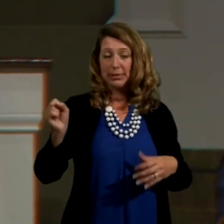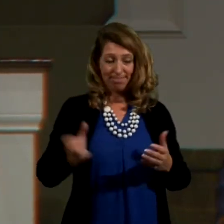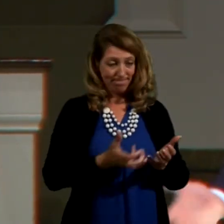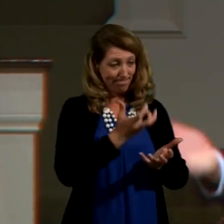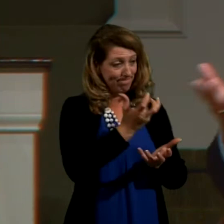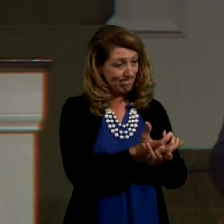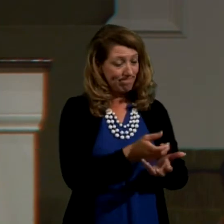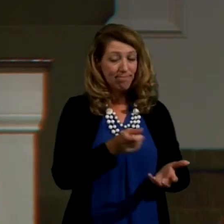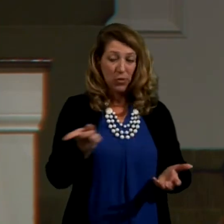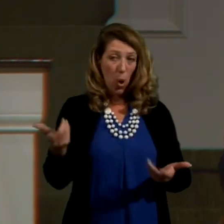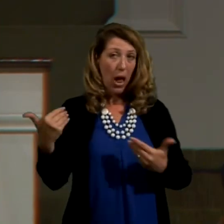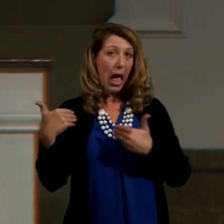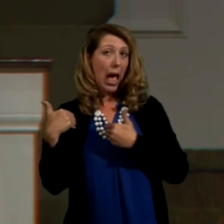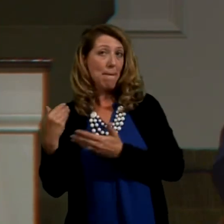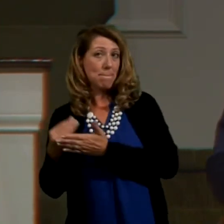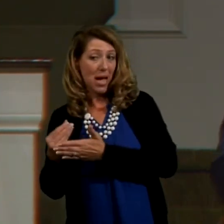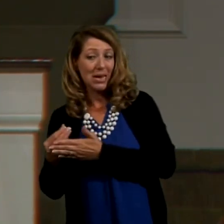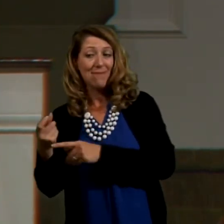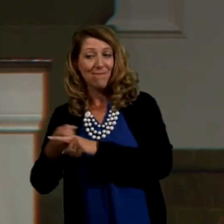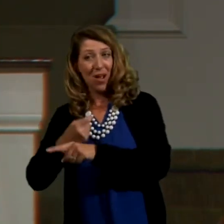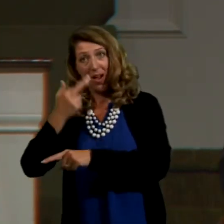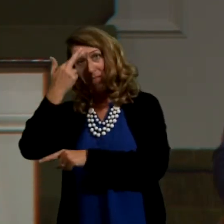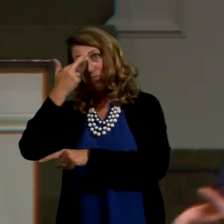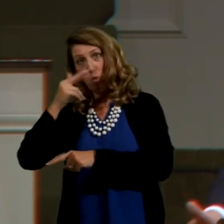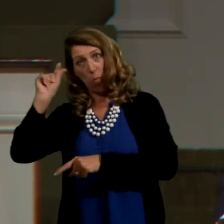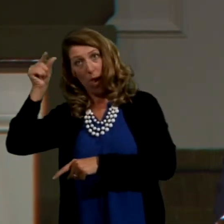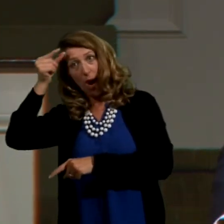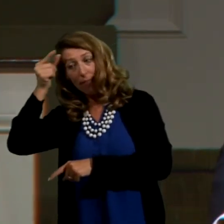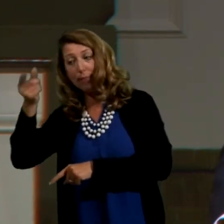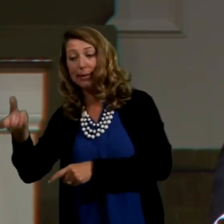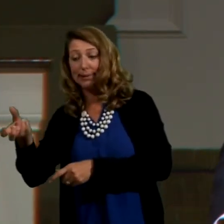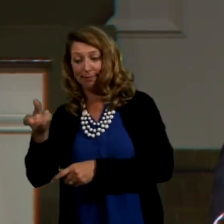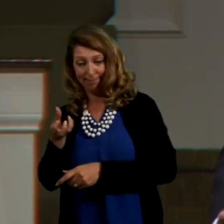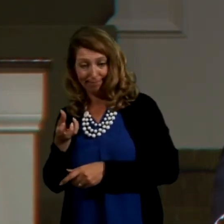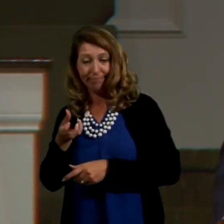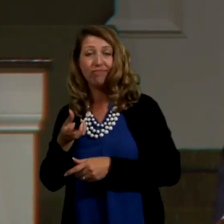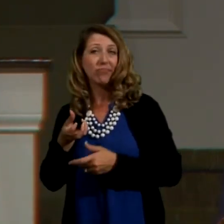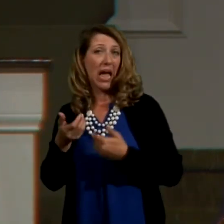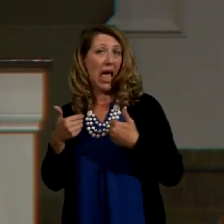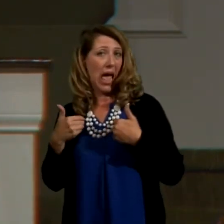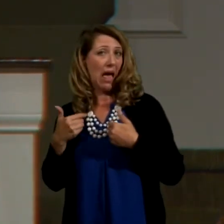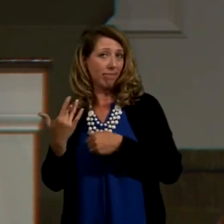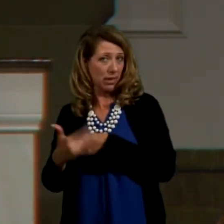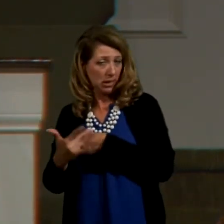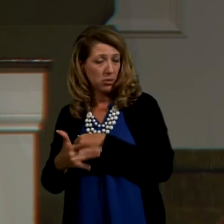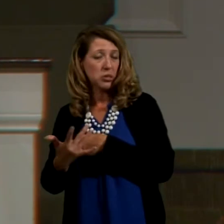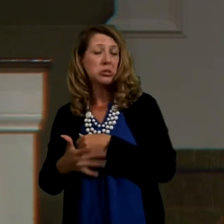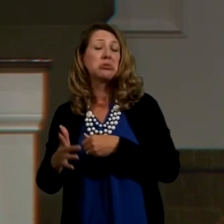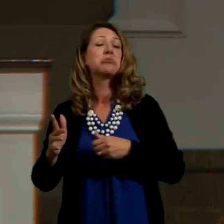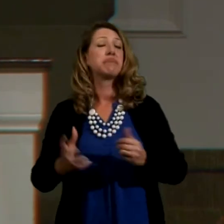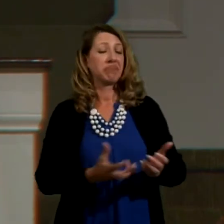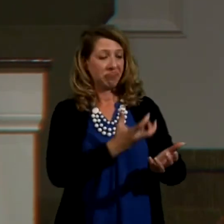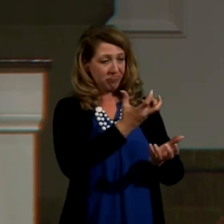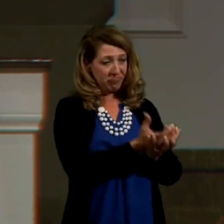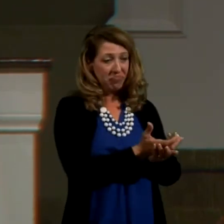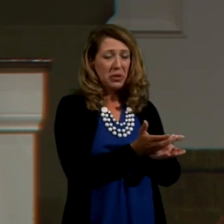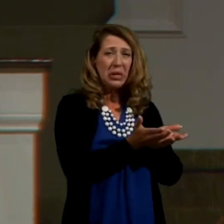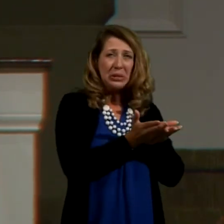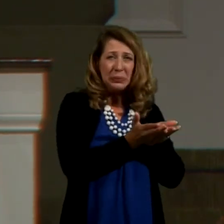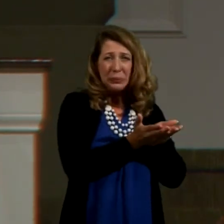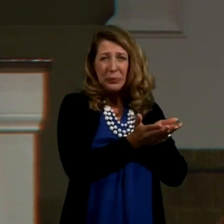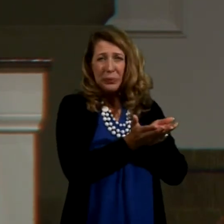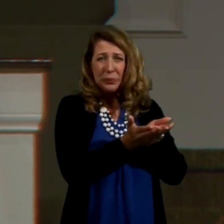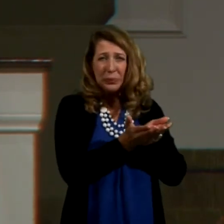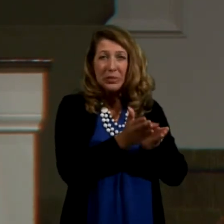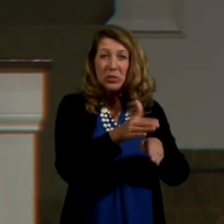has money from the Roman government. He's taking these prisoners. He's been given resources to do so. And when he had sailed slowly many